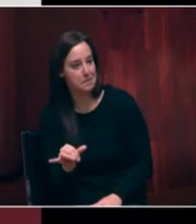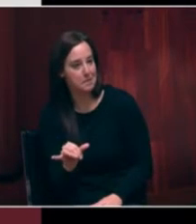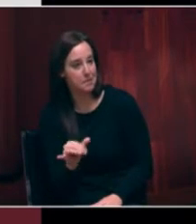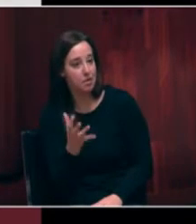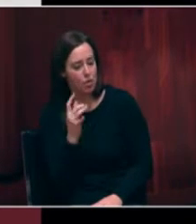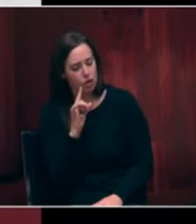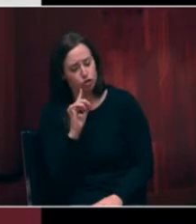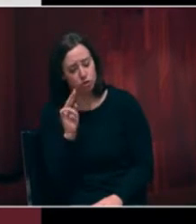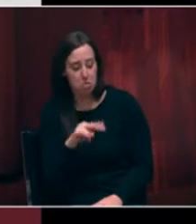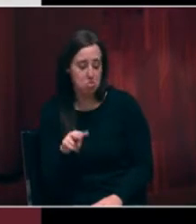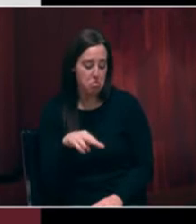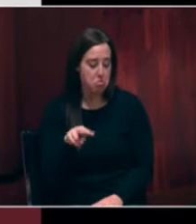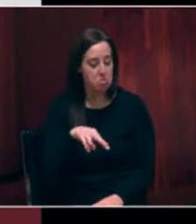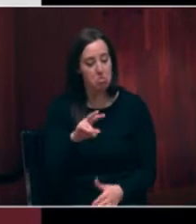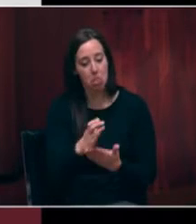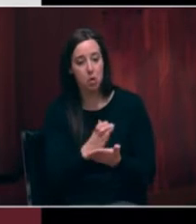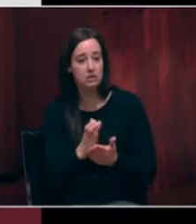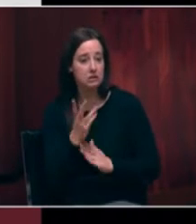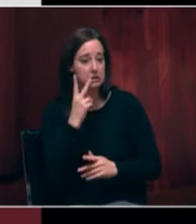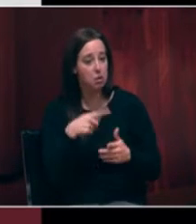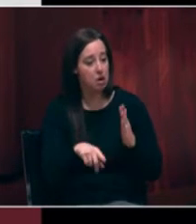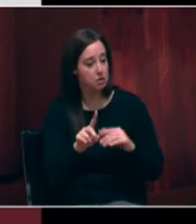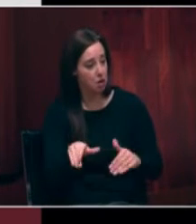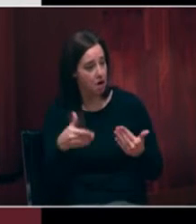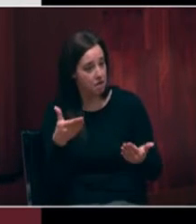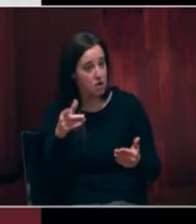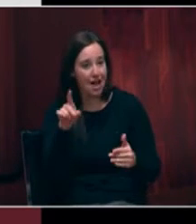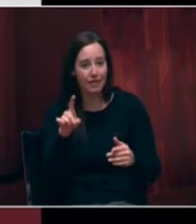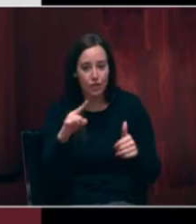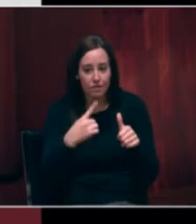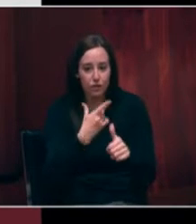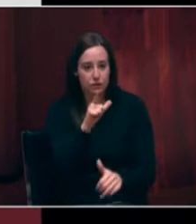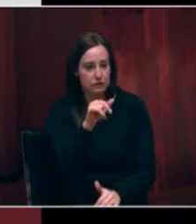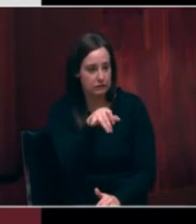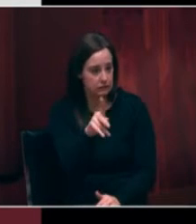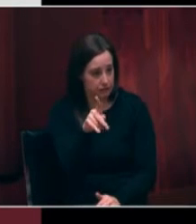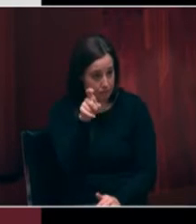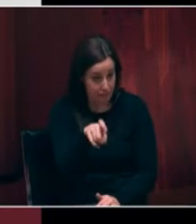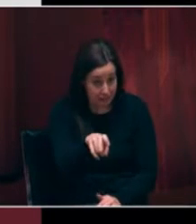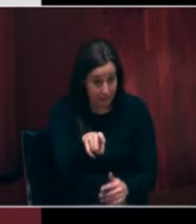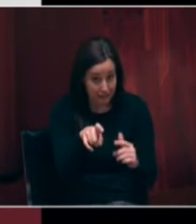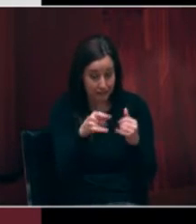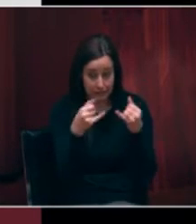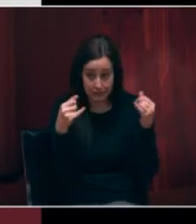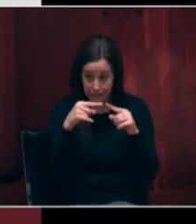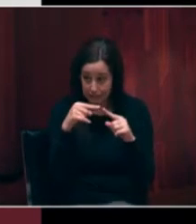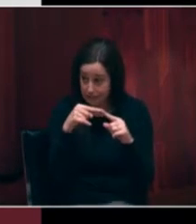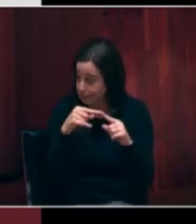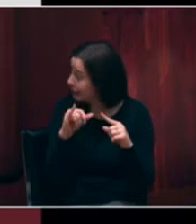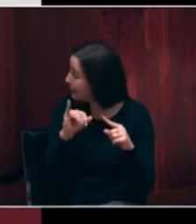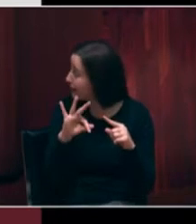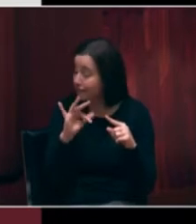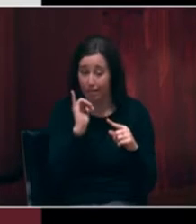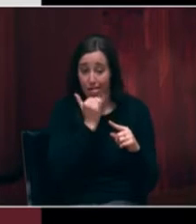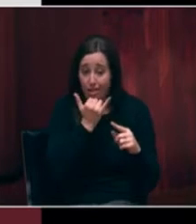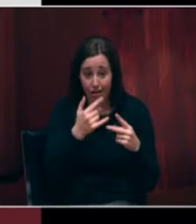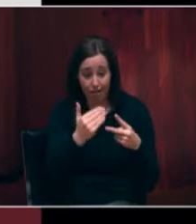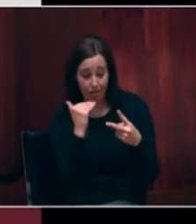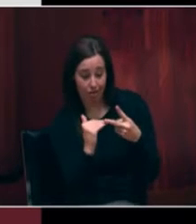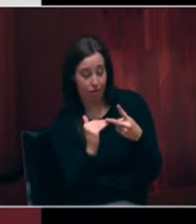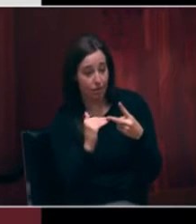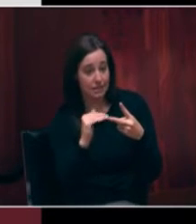what we offer, you have to use the first link shown here. If you go to the second link, you're going to get to a login screen and nothing